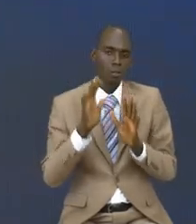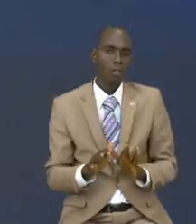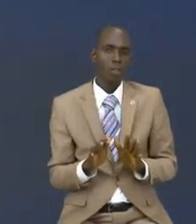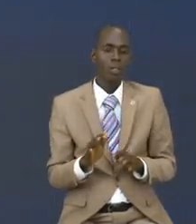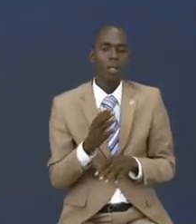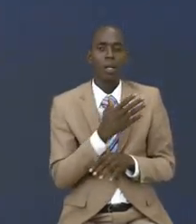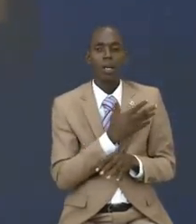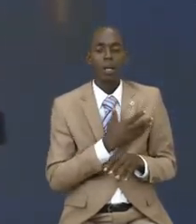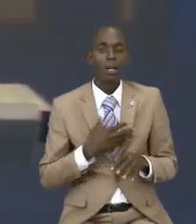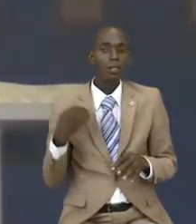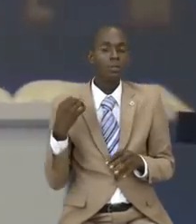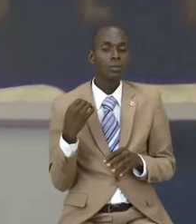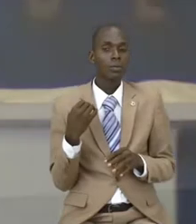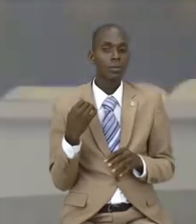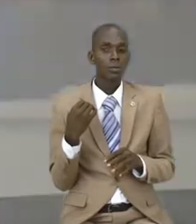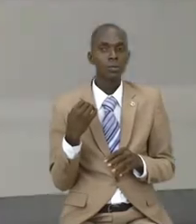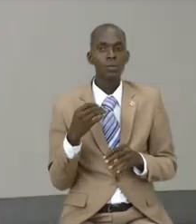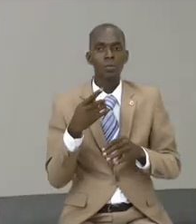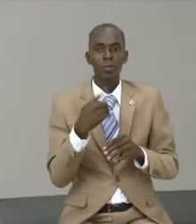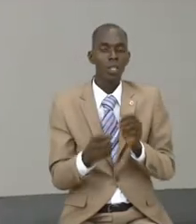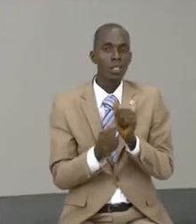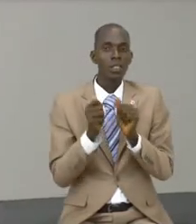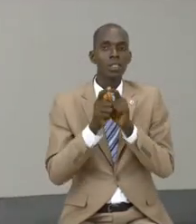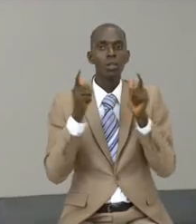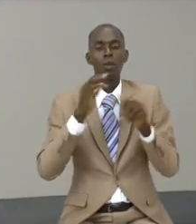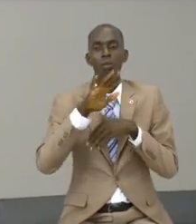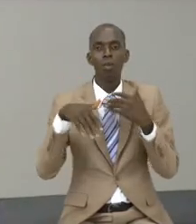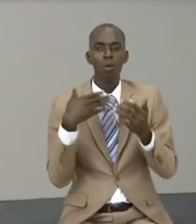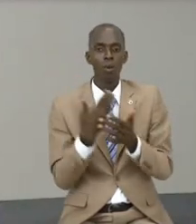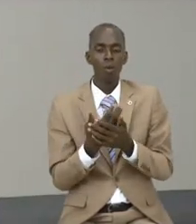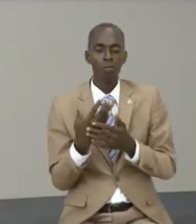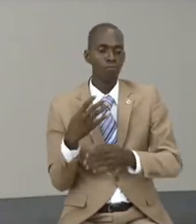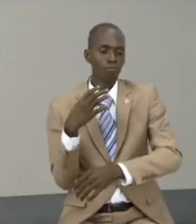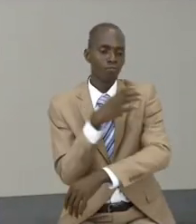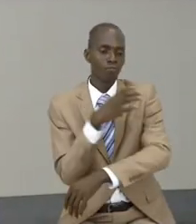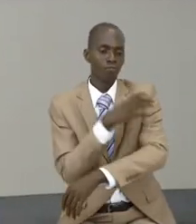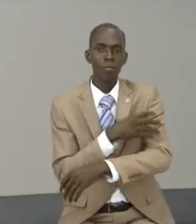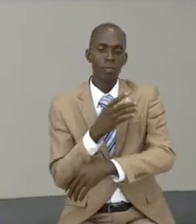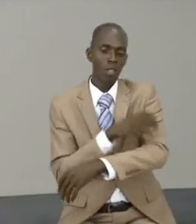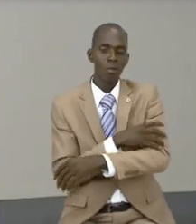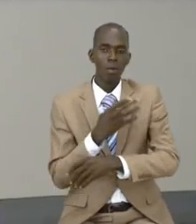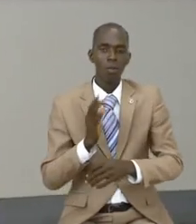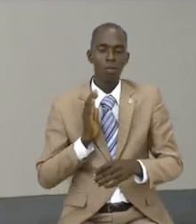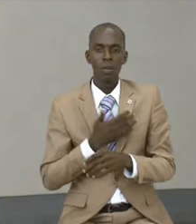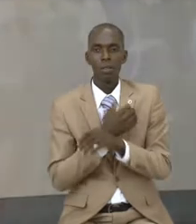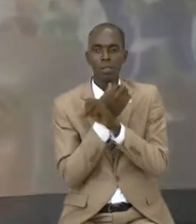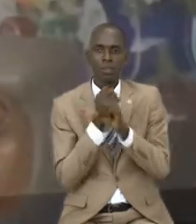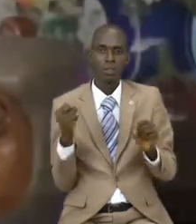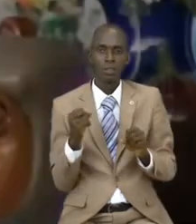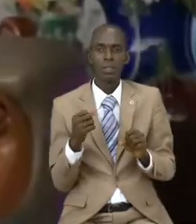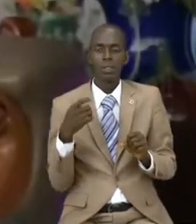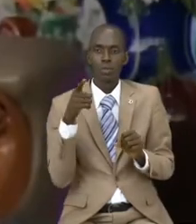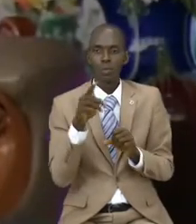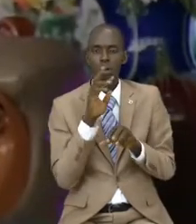then Christ, the greatest of all captains, and the captain of our salvation, you're looking